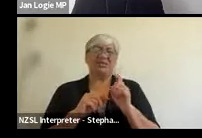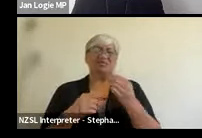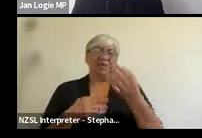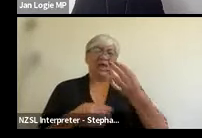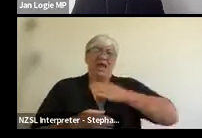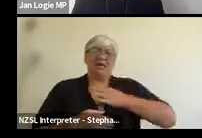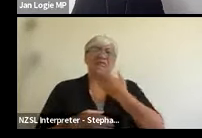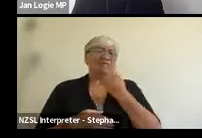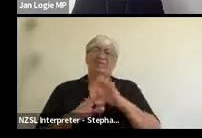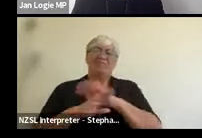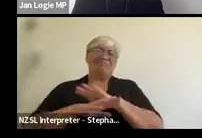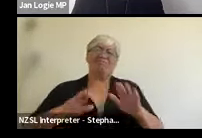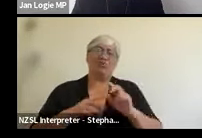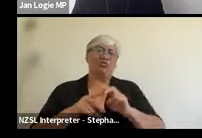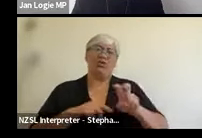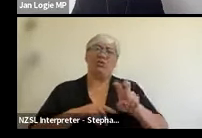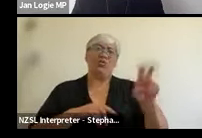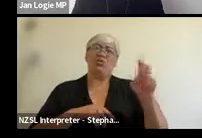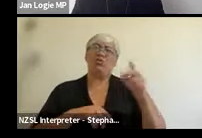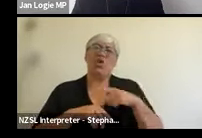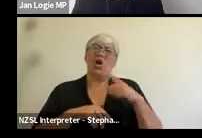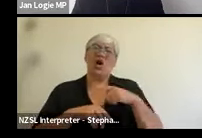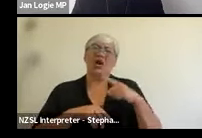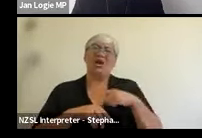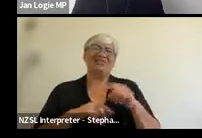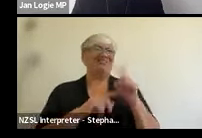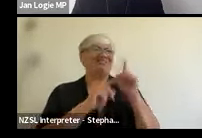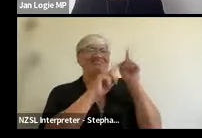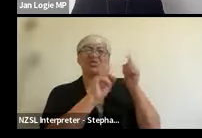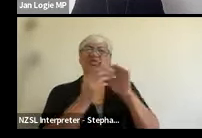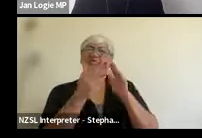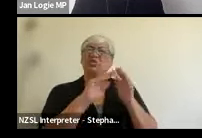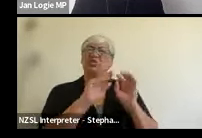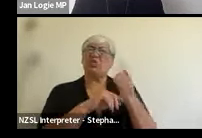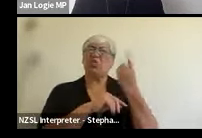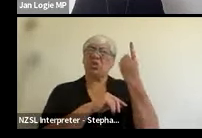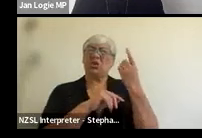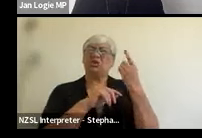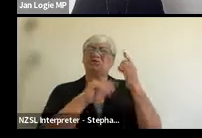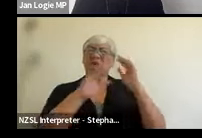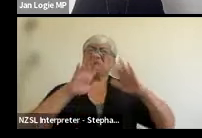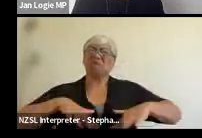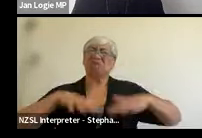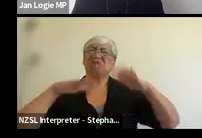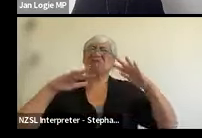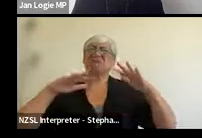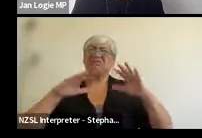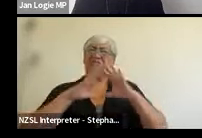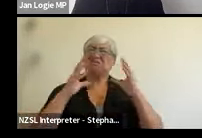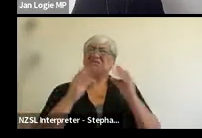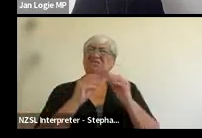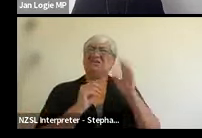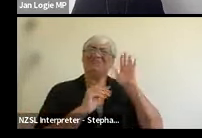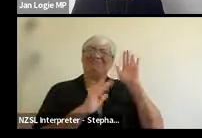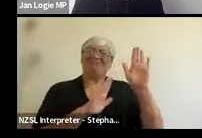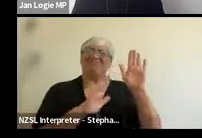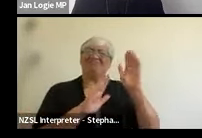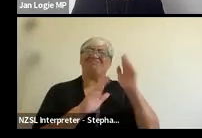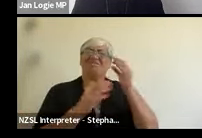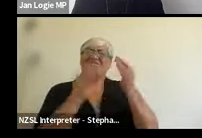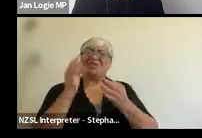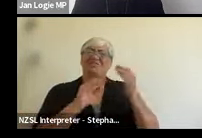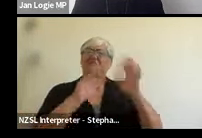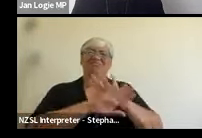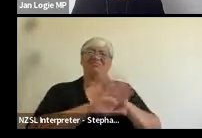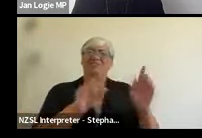travel based on the needs of the community of Auckland due to the floods.